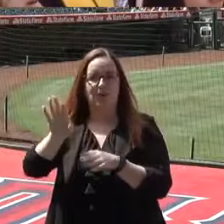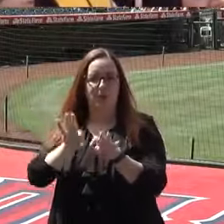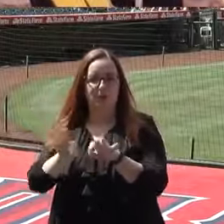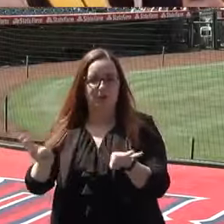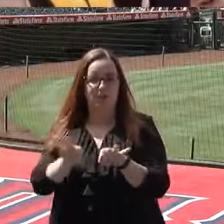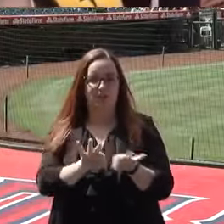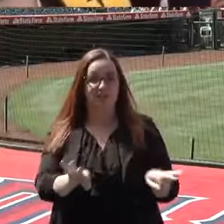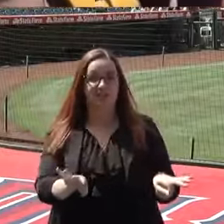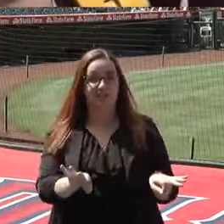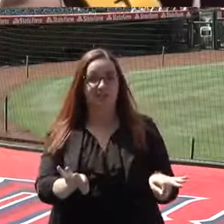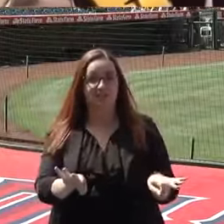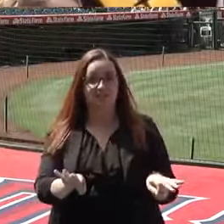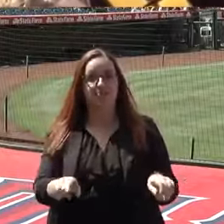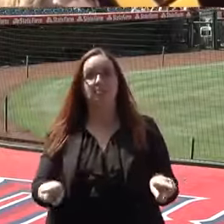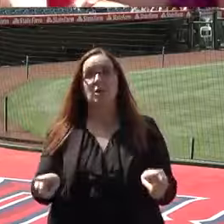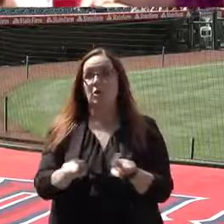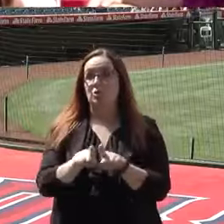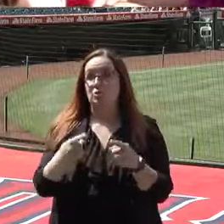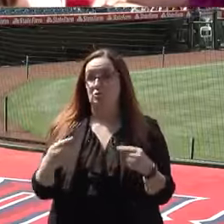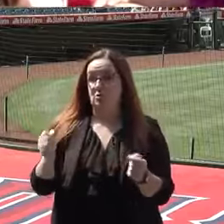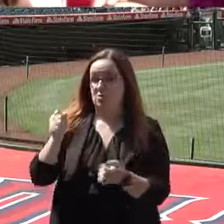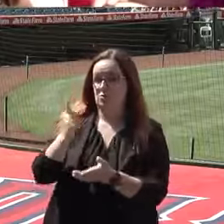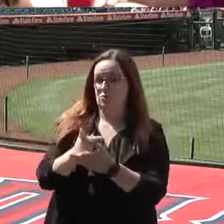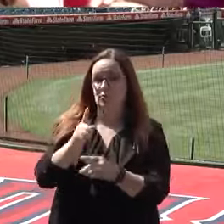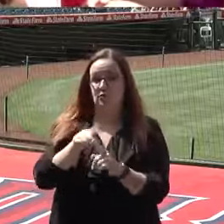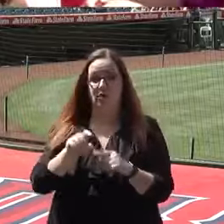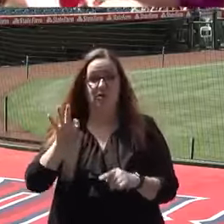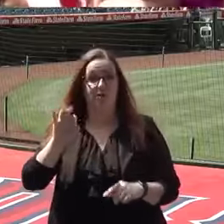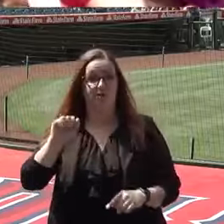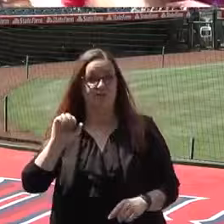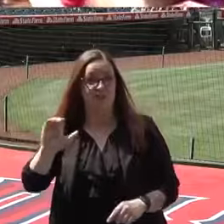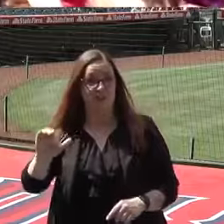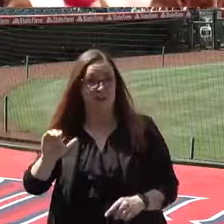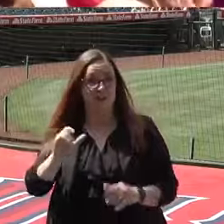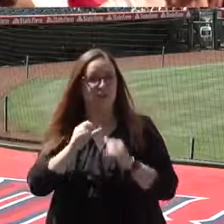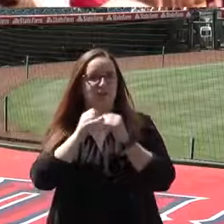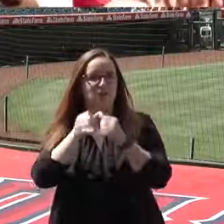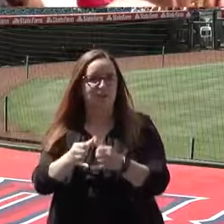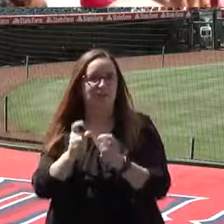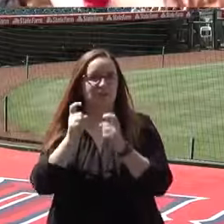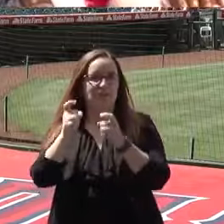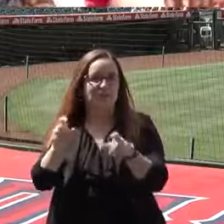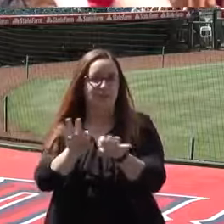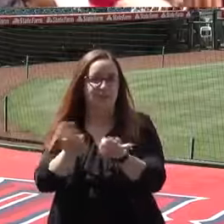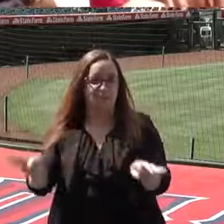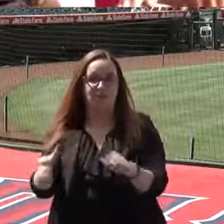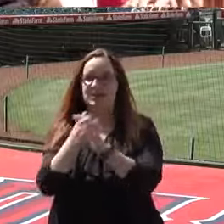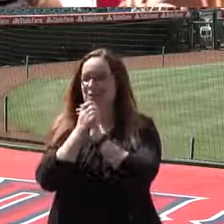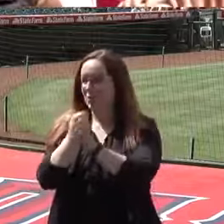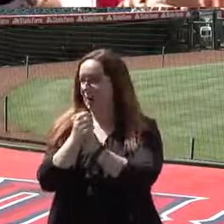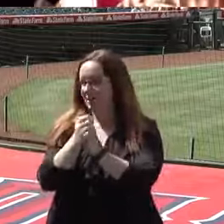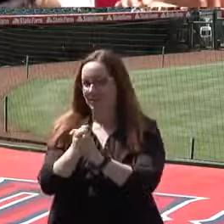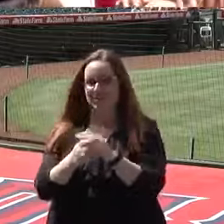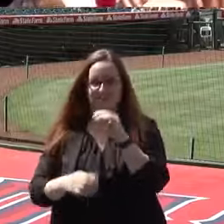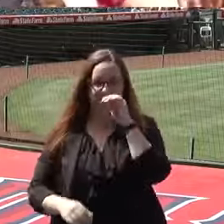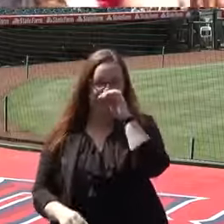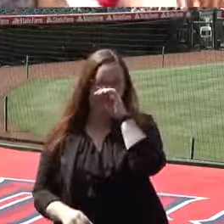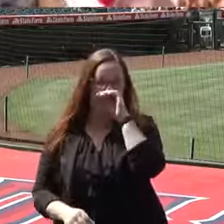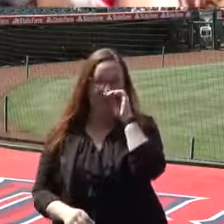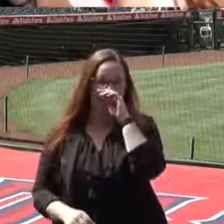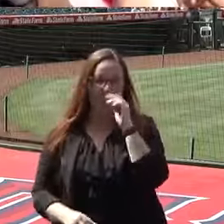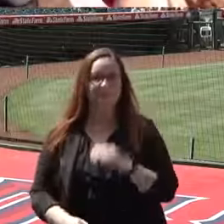degrees and have been approved by the faculty to receive their degrees. Congratulations.